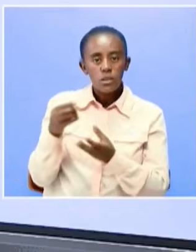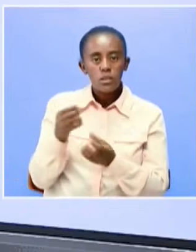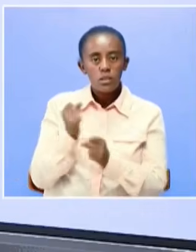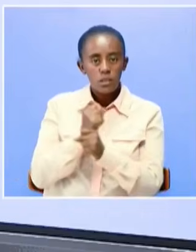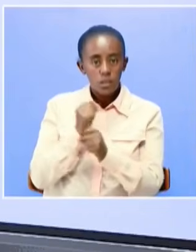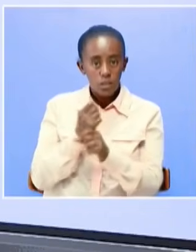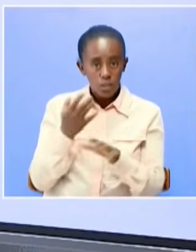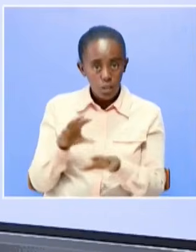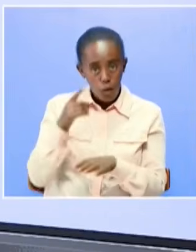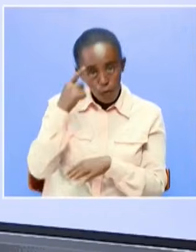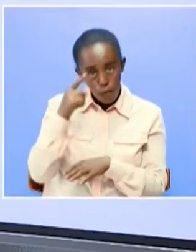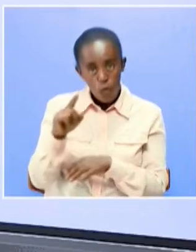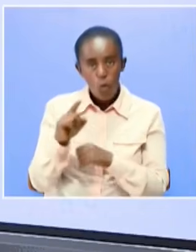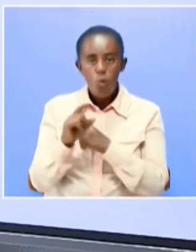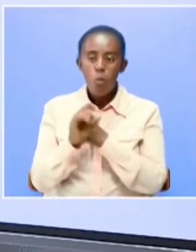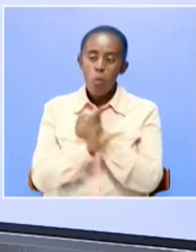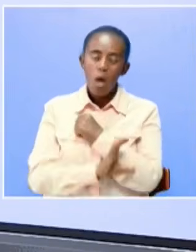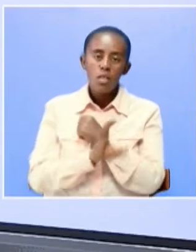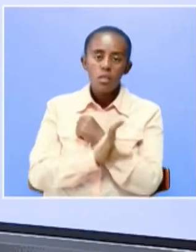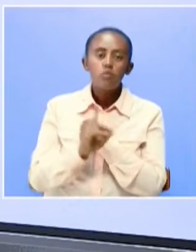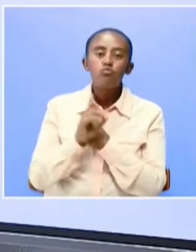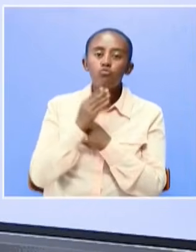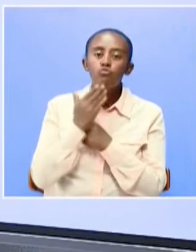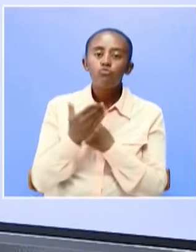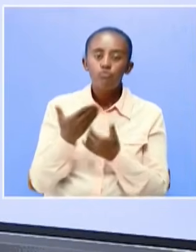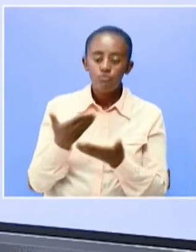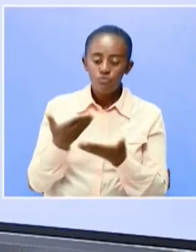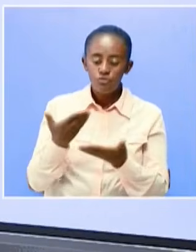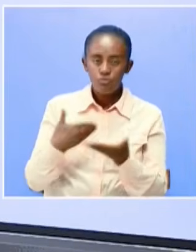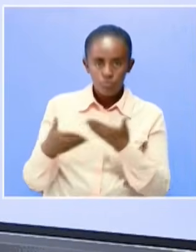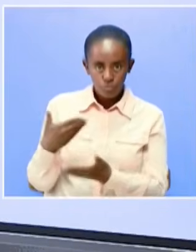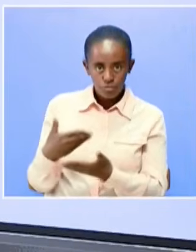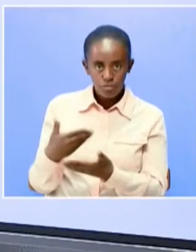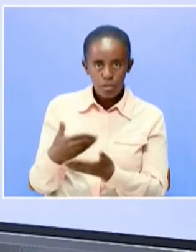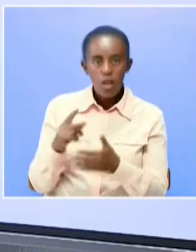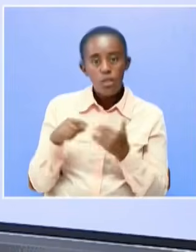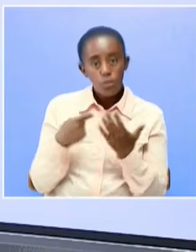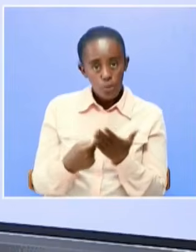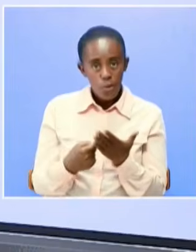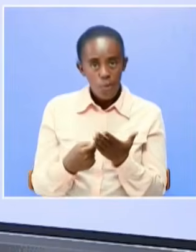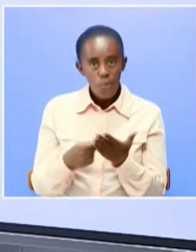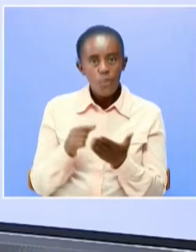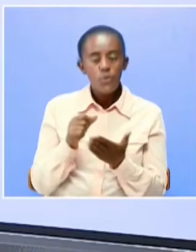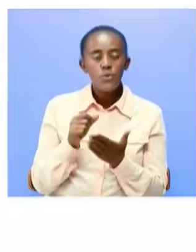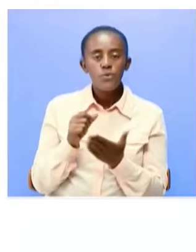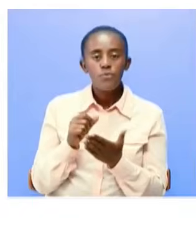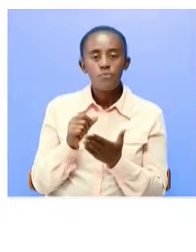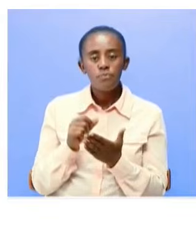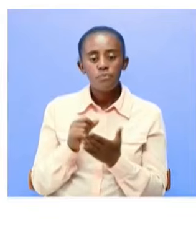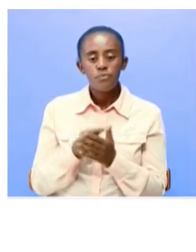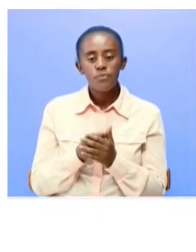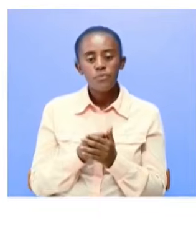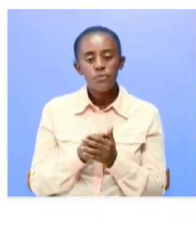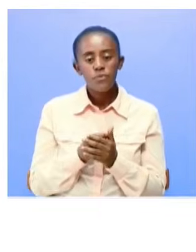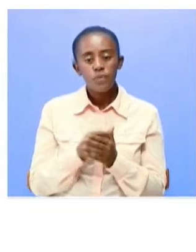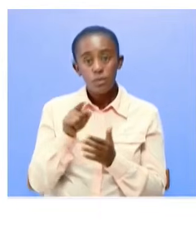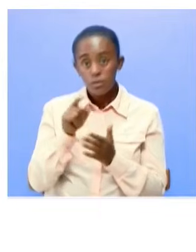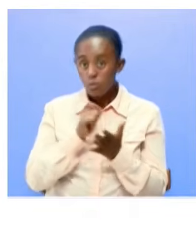did for his or her country. Am I right? So, this one should be here.